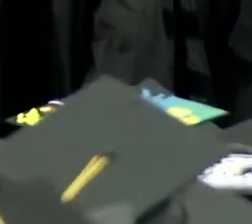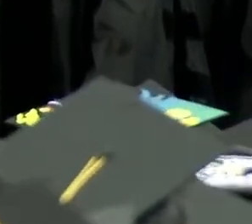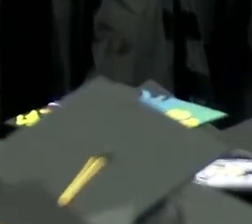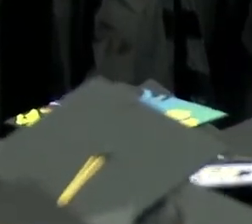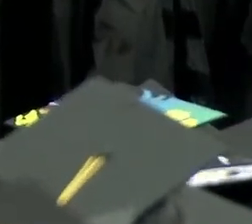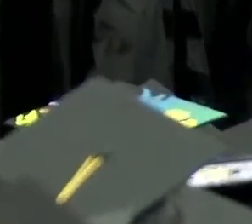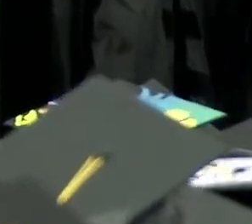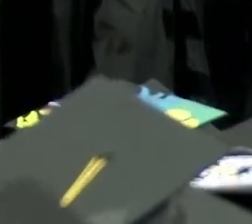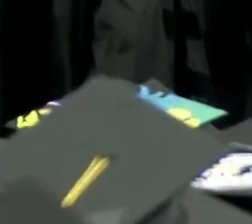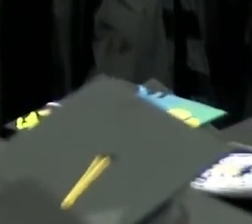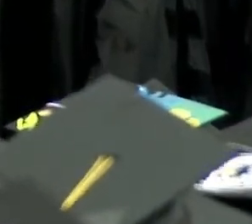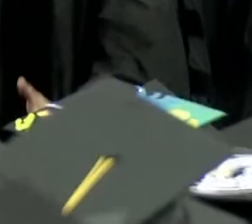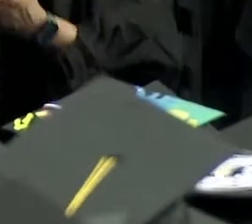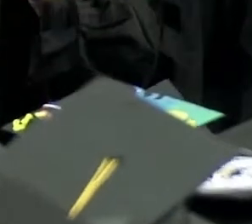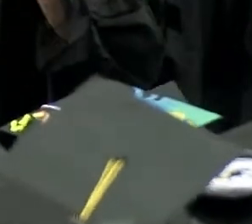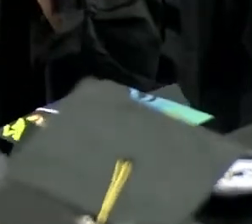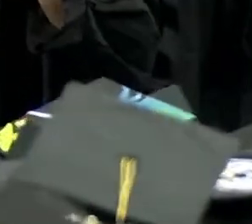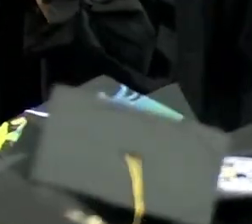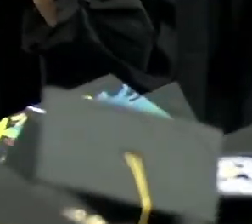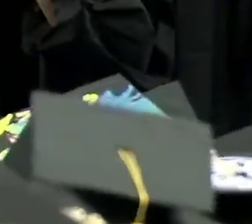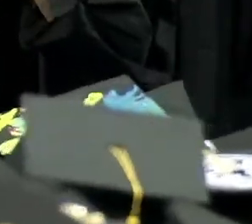2023, and go Bruins.